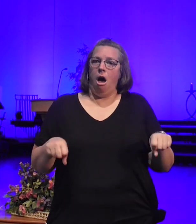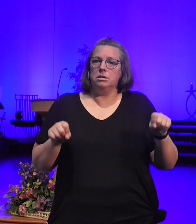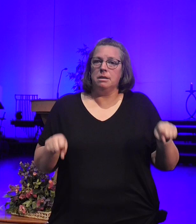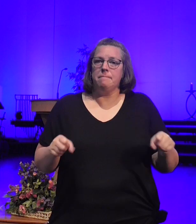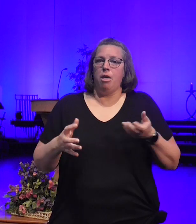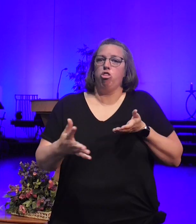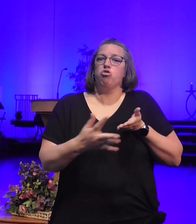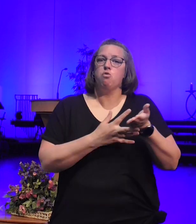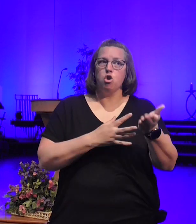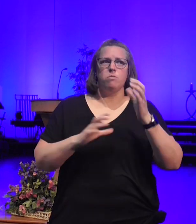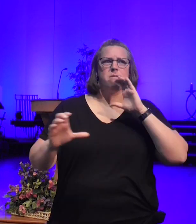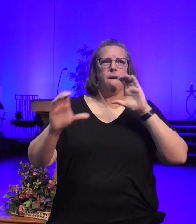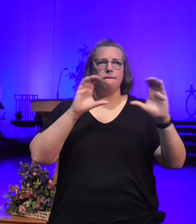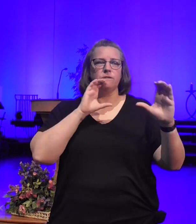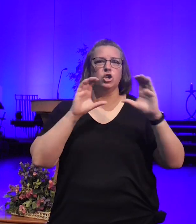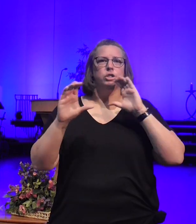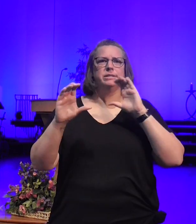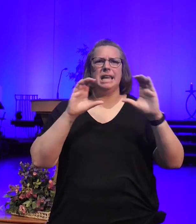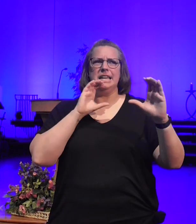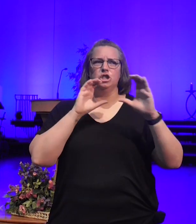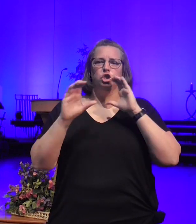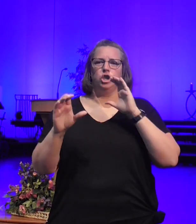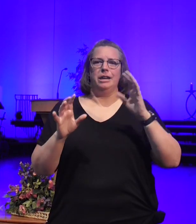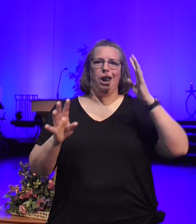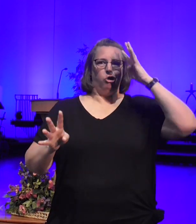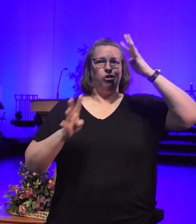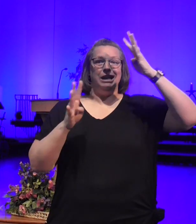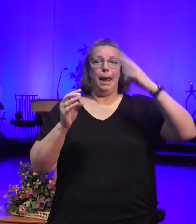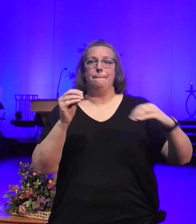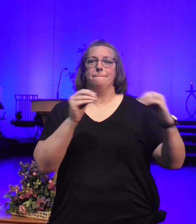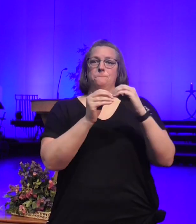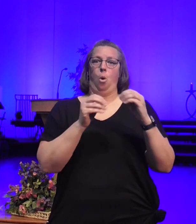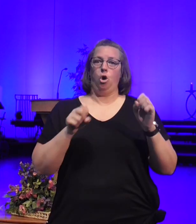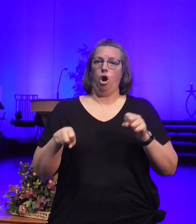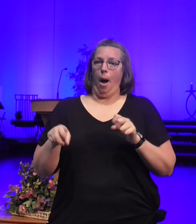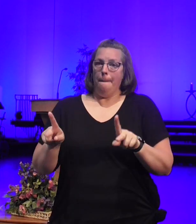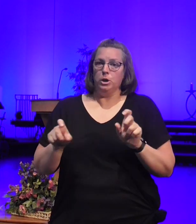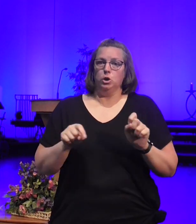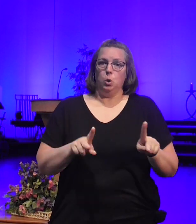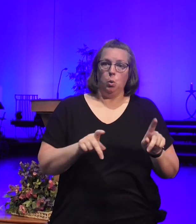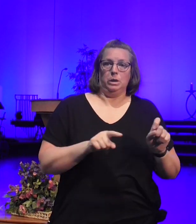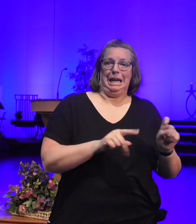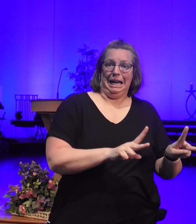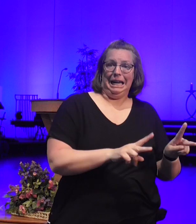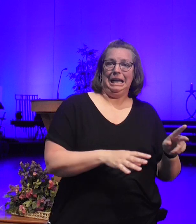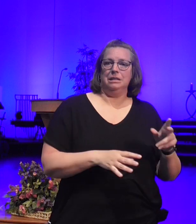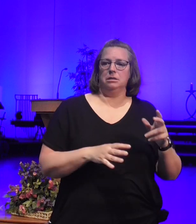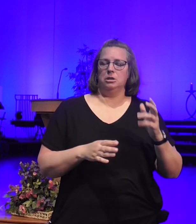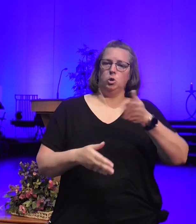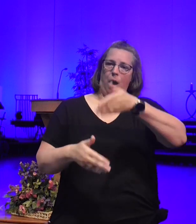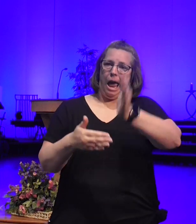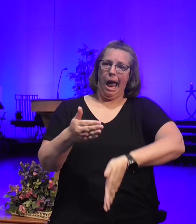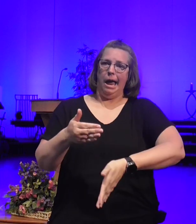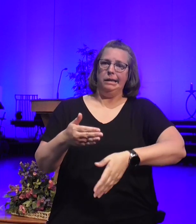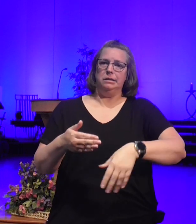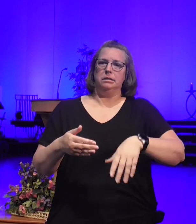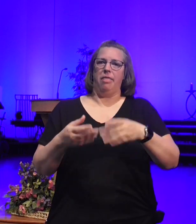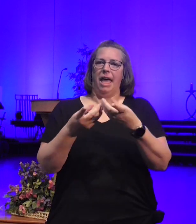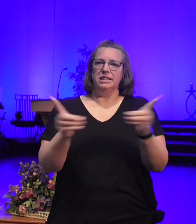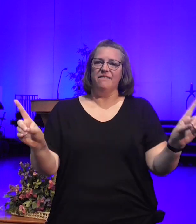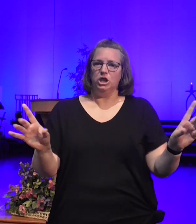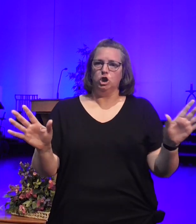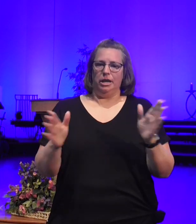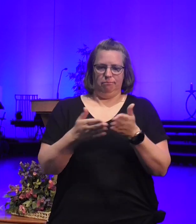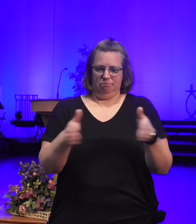this conversation, create more and more opportunities to end racial division. As of